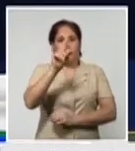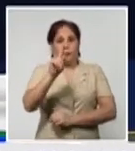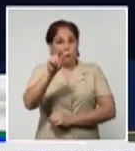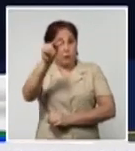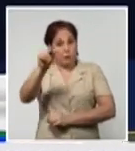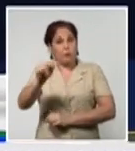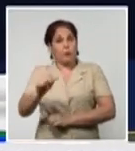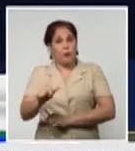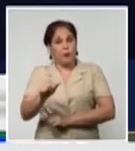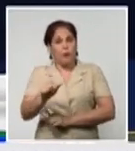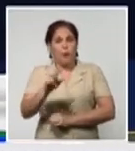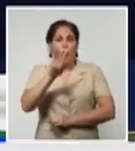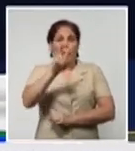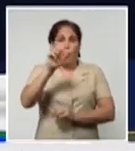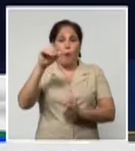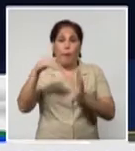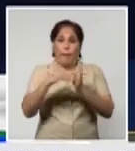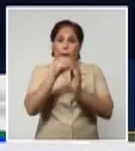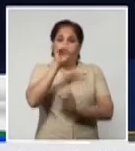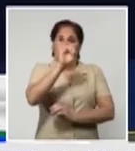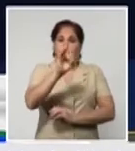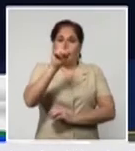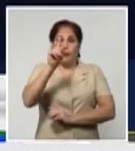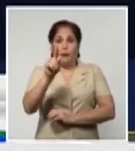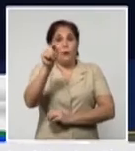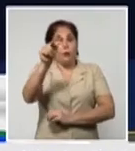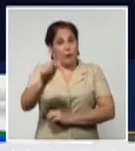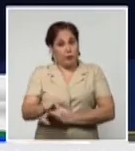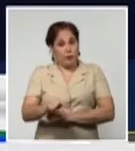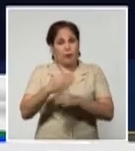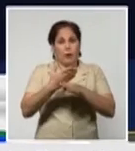2,071 patients, that is